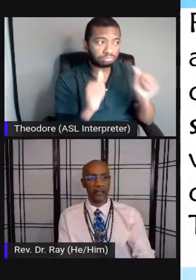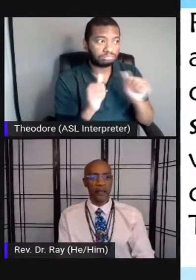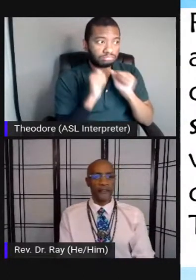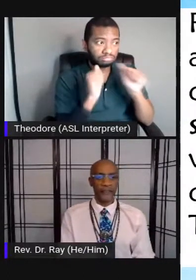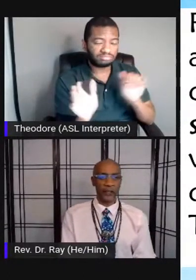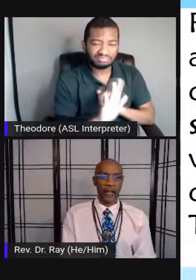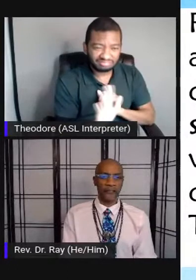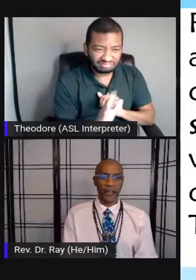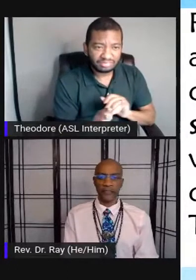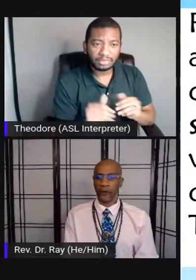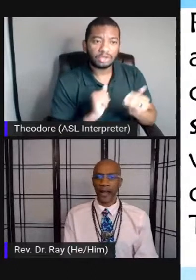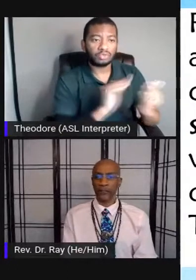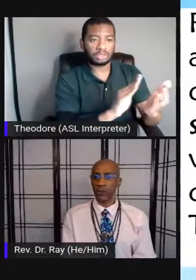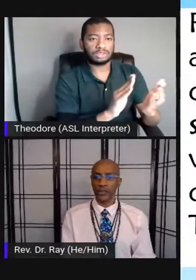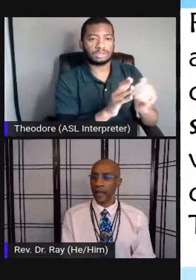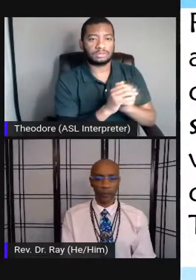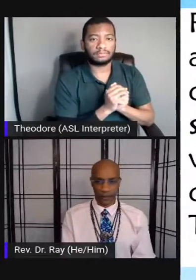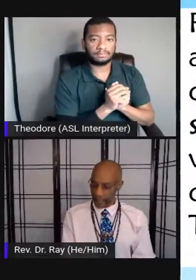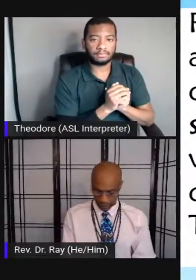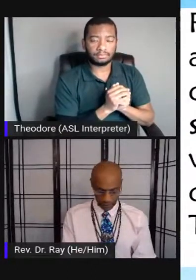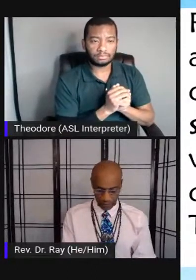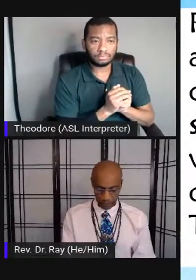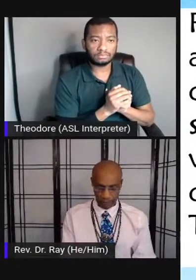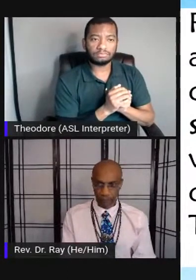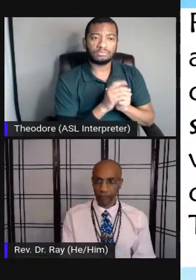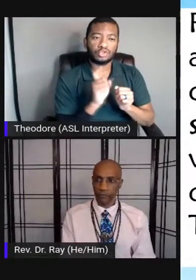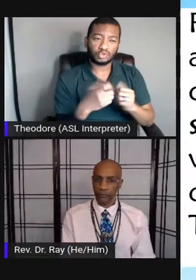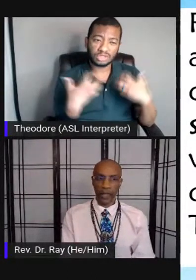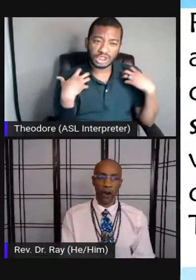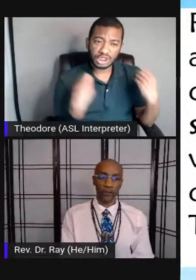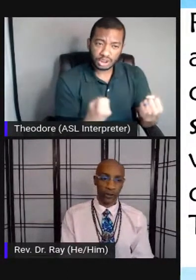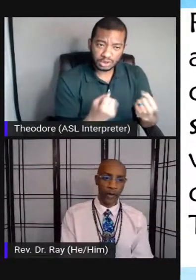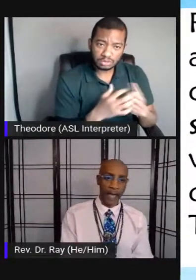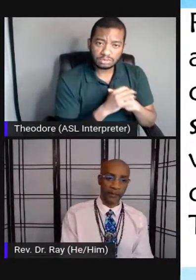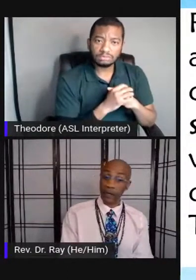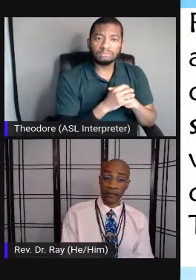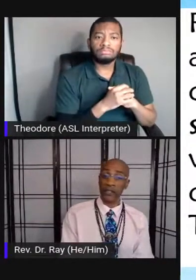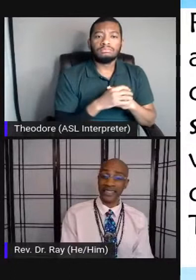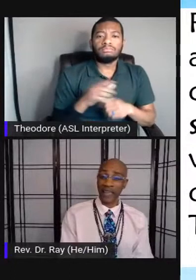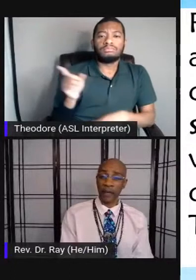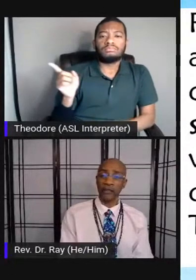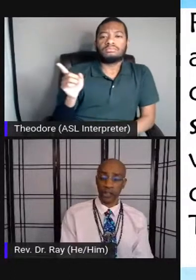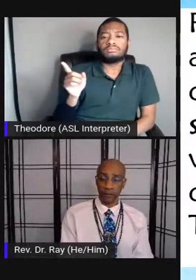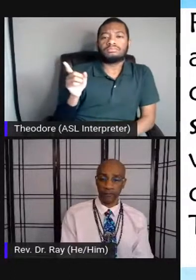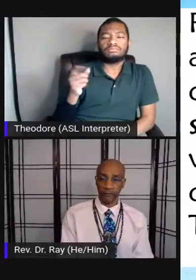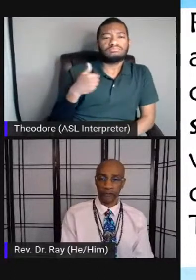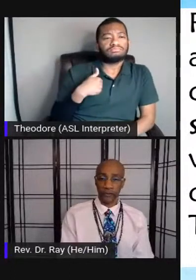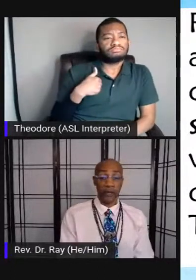says, fear and faith are not two separate things. They are two aspects of the same